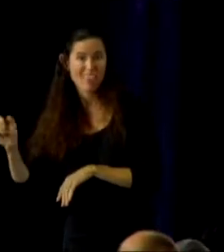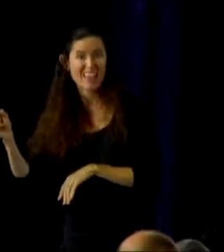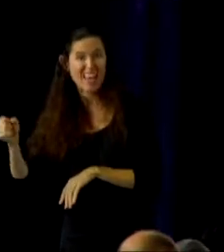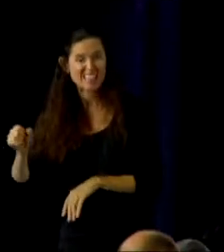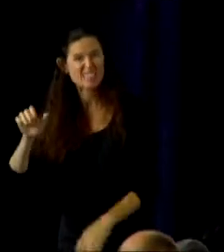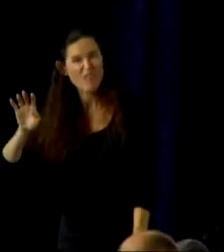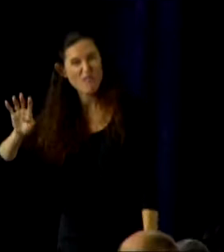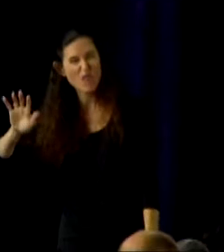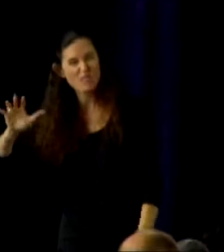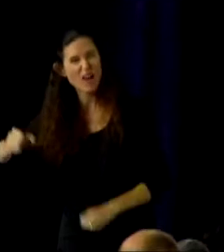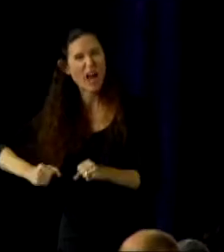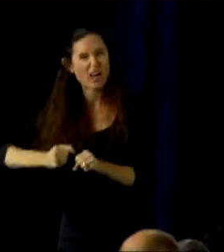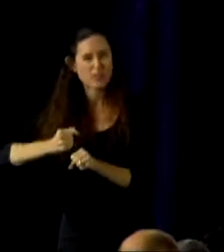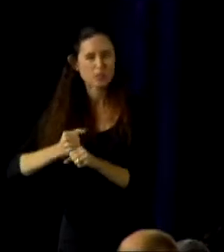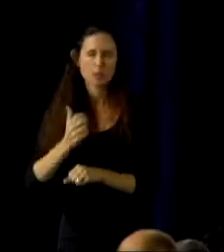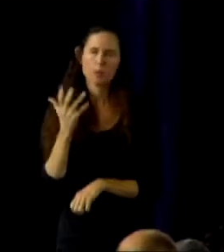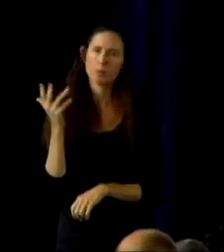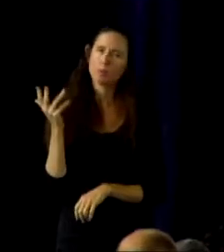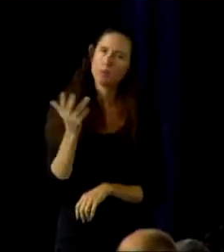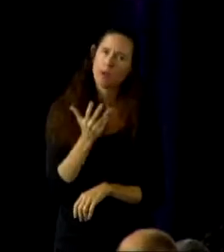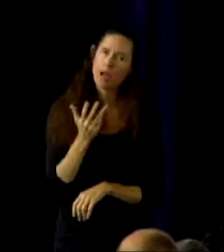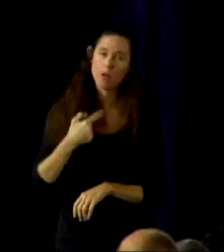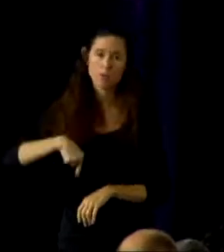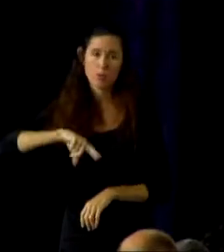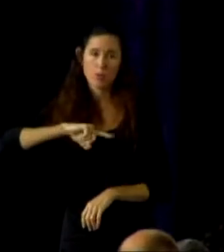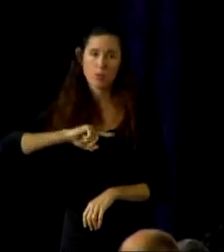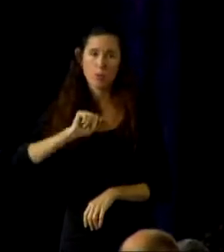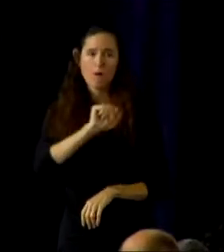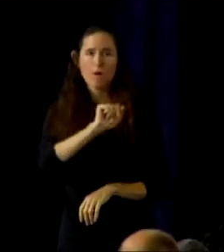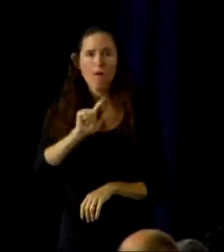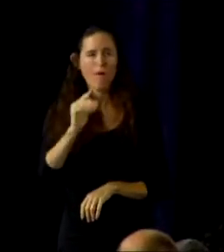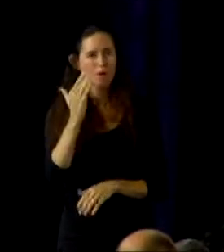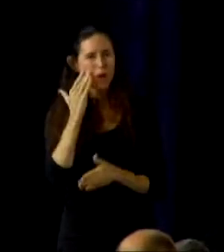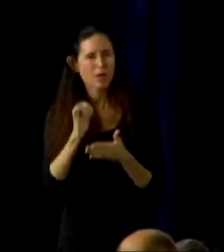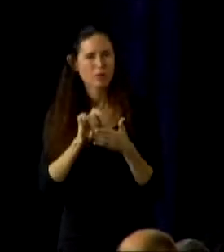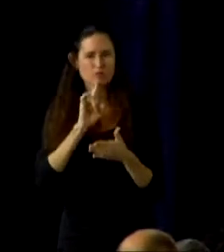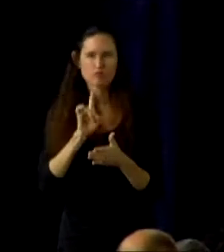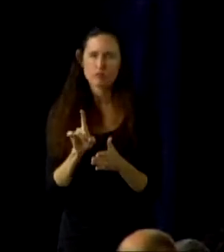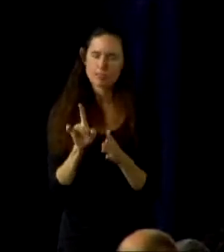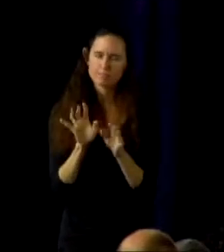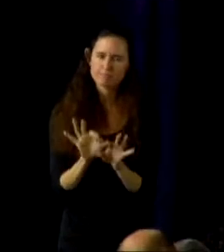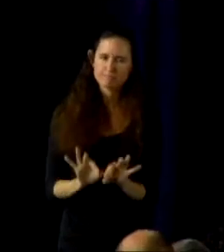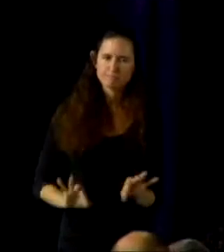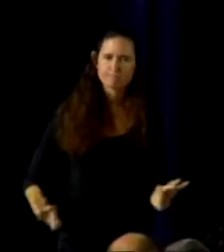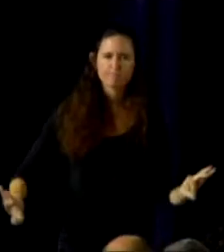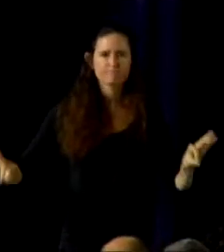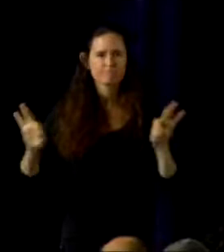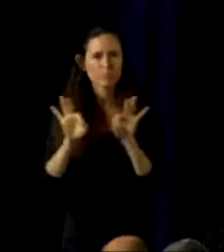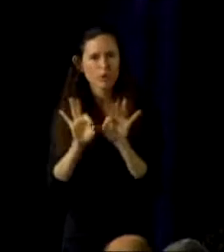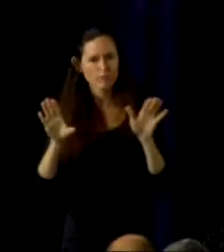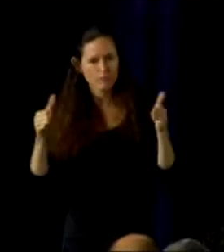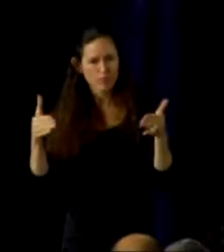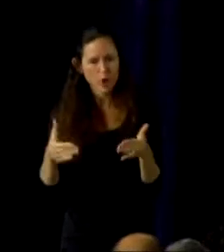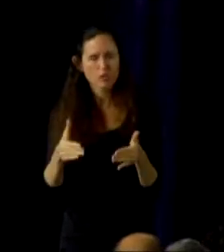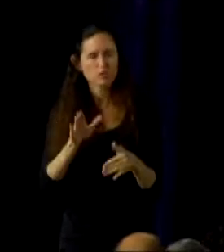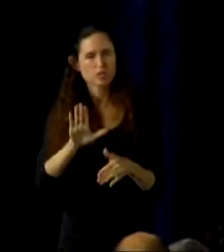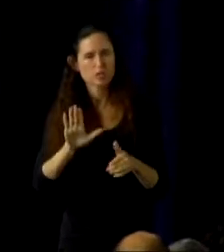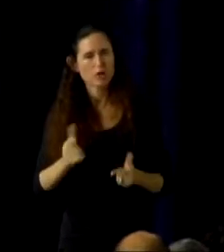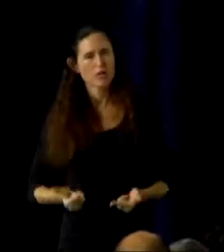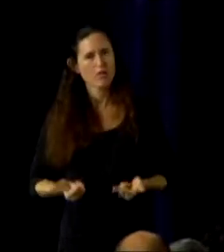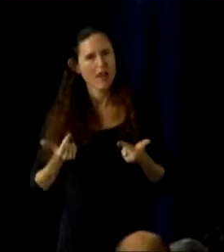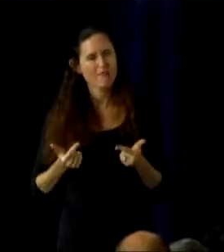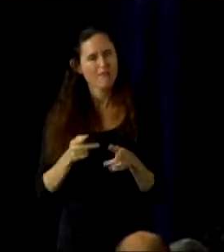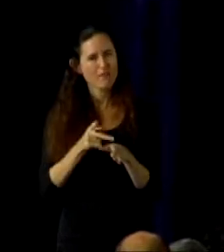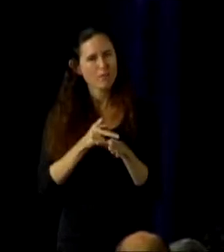even 45 years. And we all know that you have made a significant investment of your professional life in your achievements, and we just want to continue